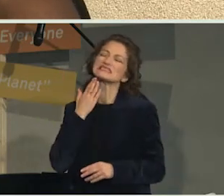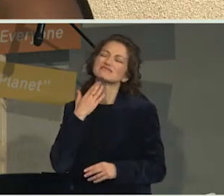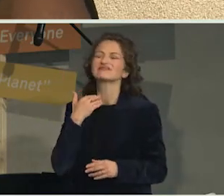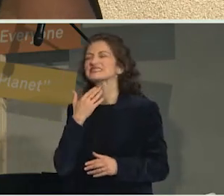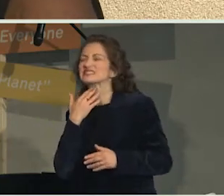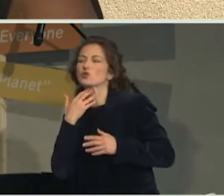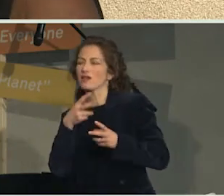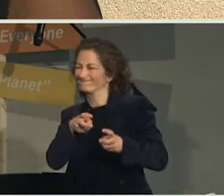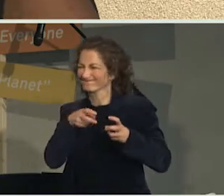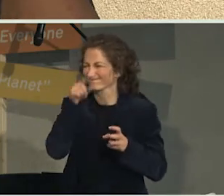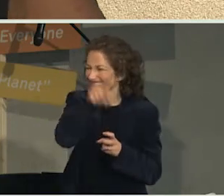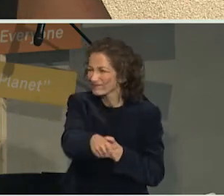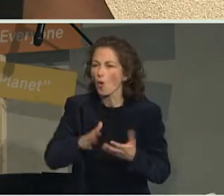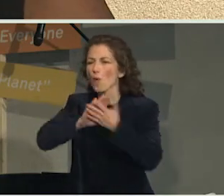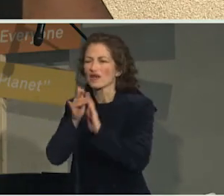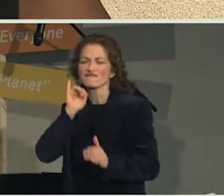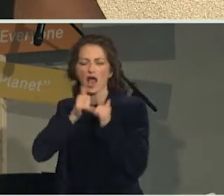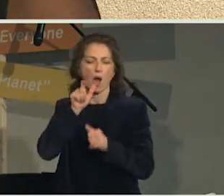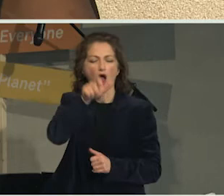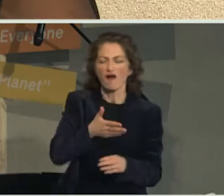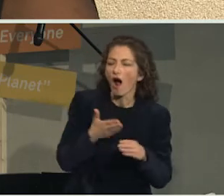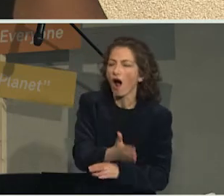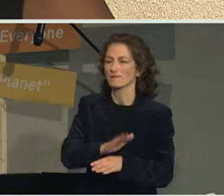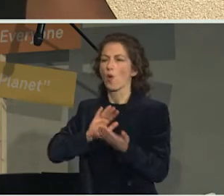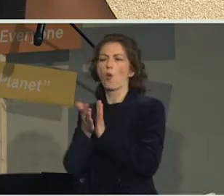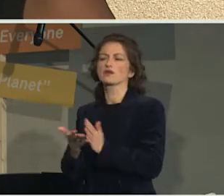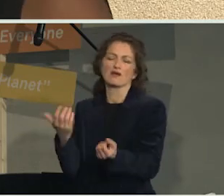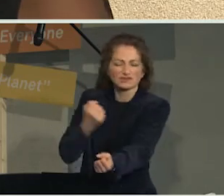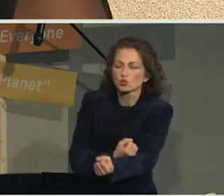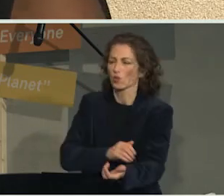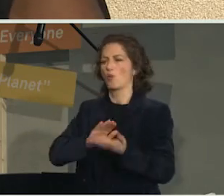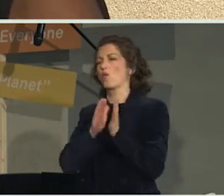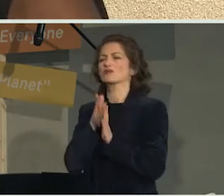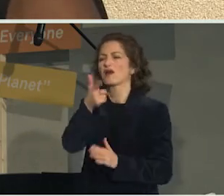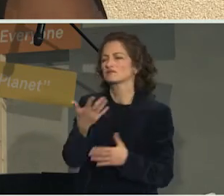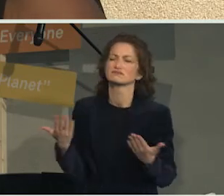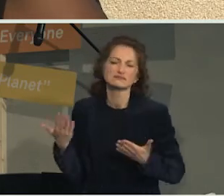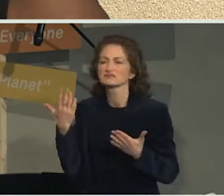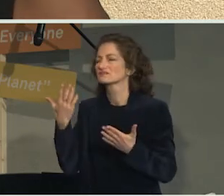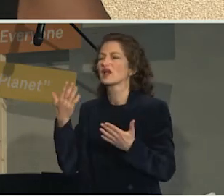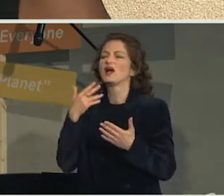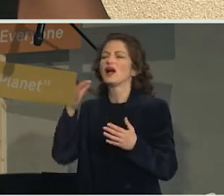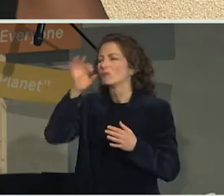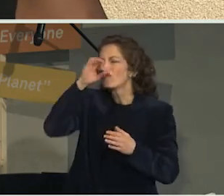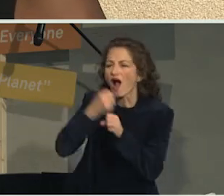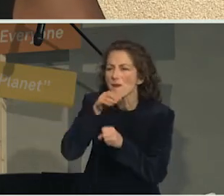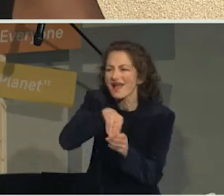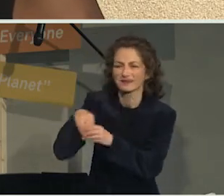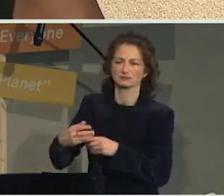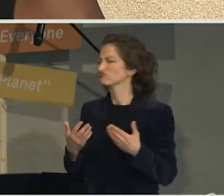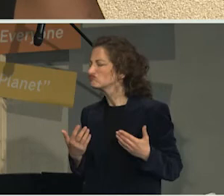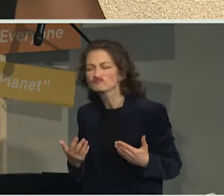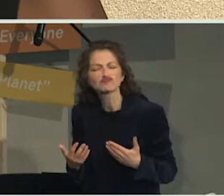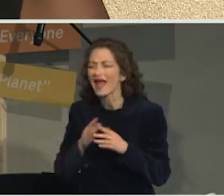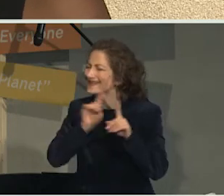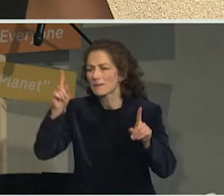who are poor or trans or homeless or chemically dependent or involved in sex work. Although sexual violence is the second